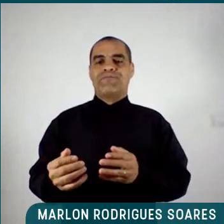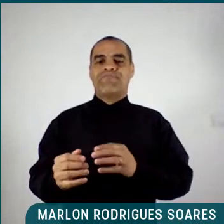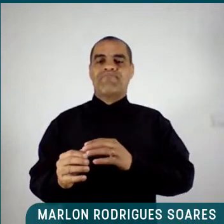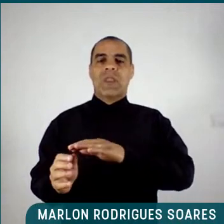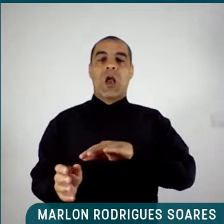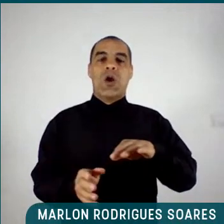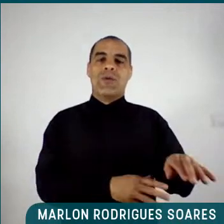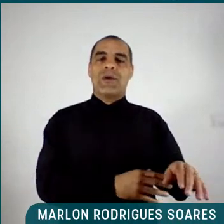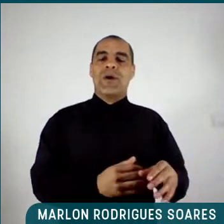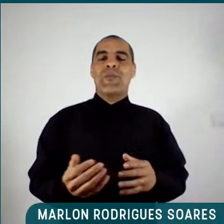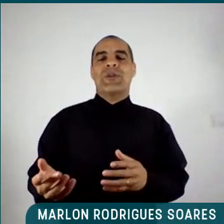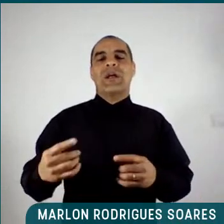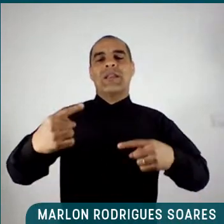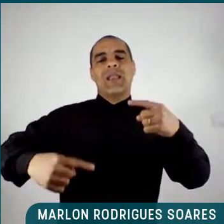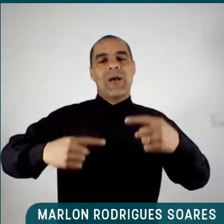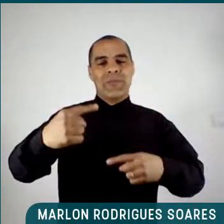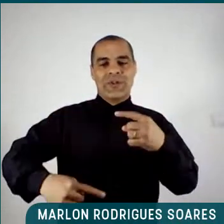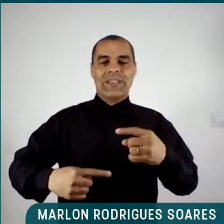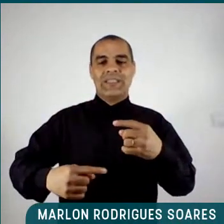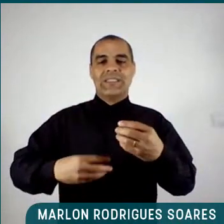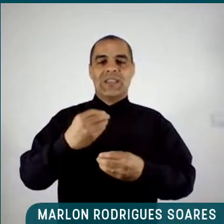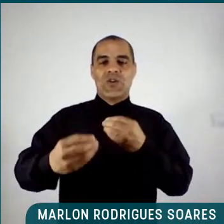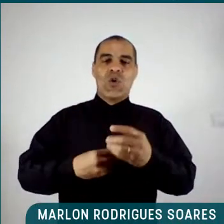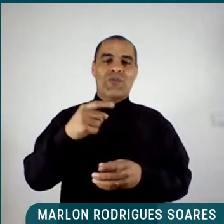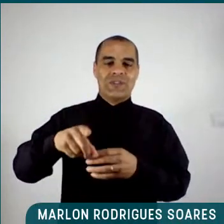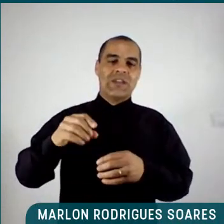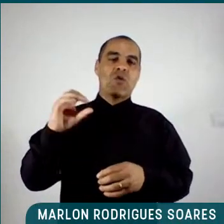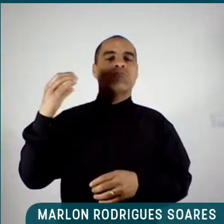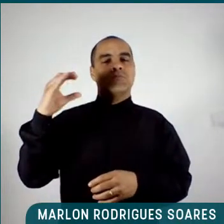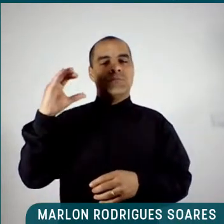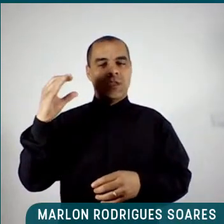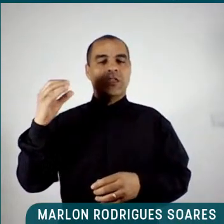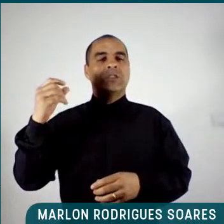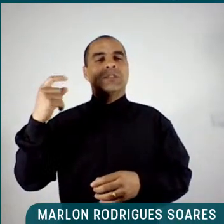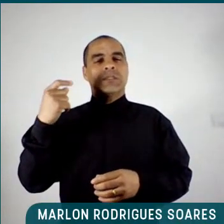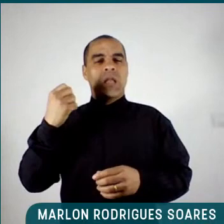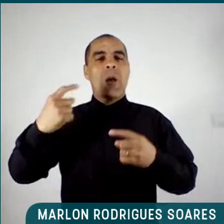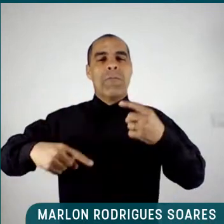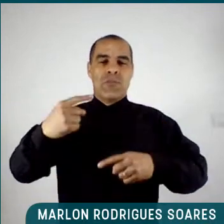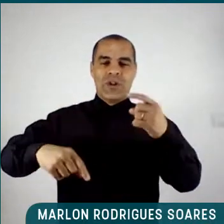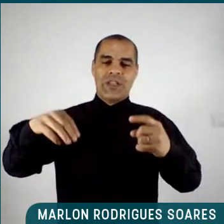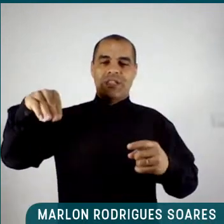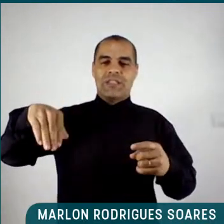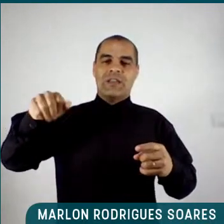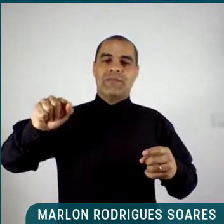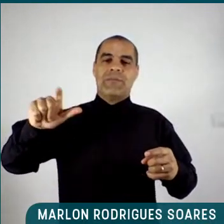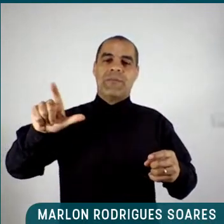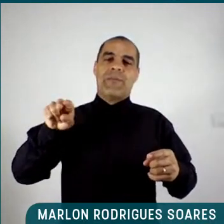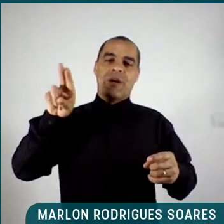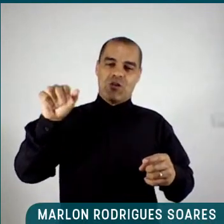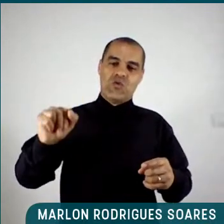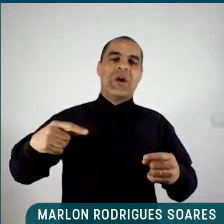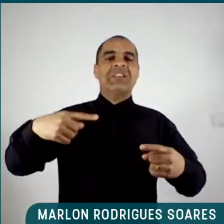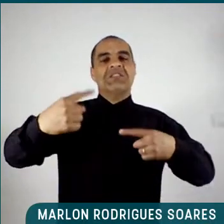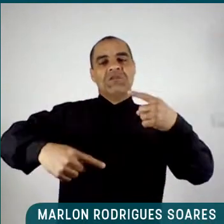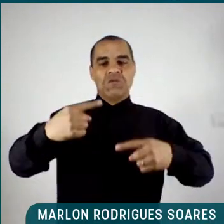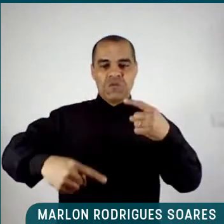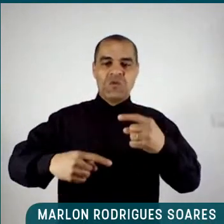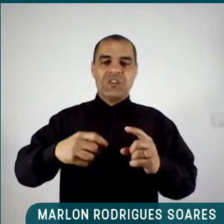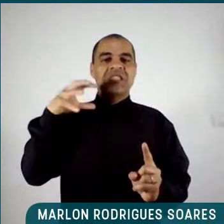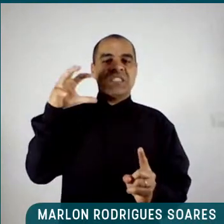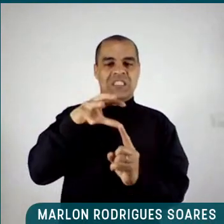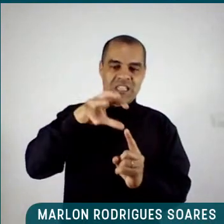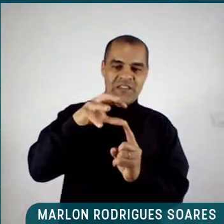Very well, thank you, Deborah. I would like to talk to Malu as a political